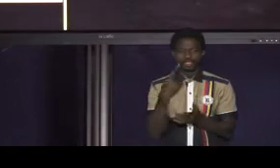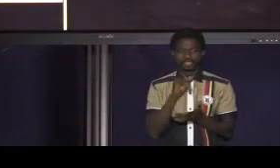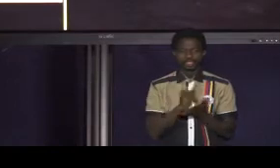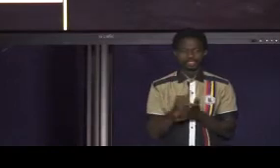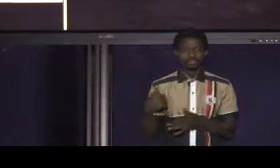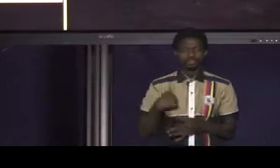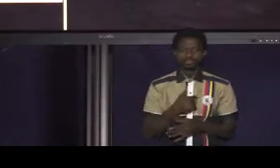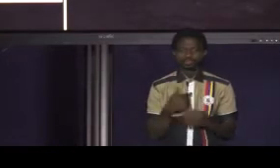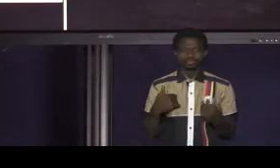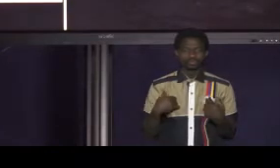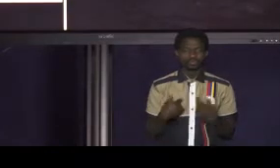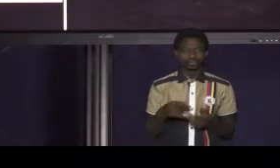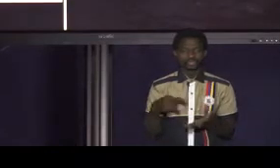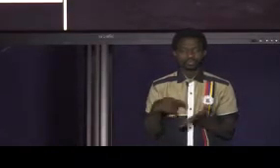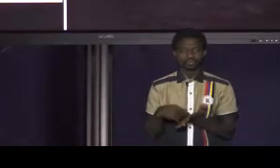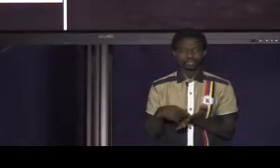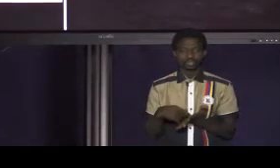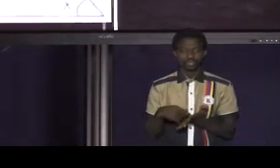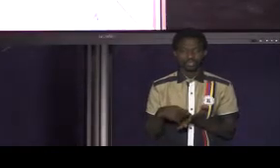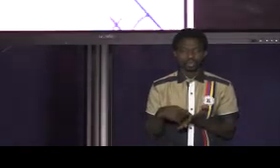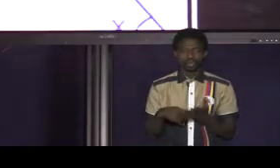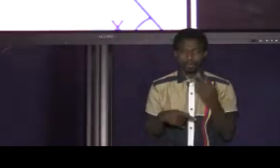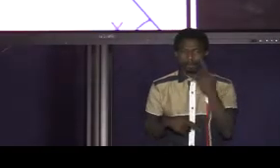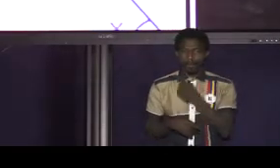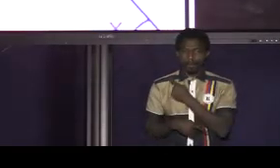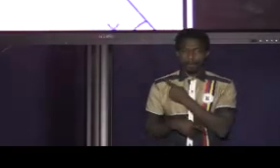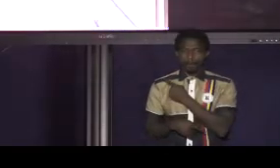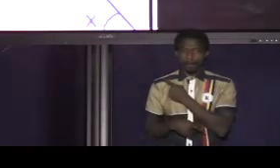And so it says that we have these